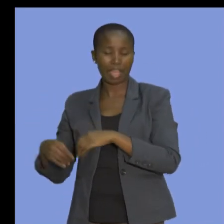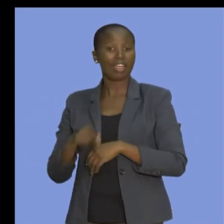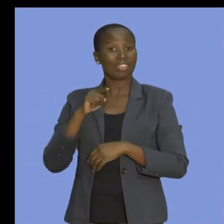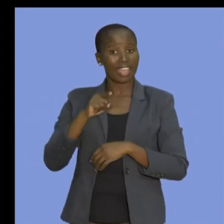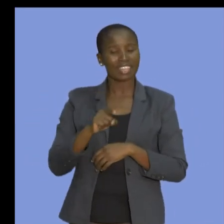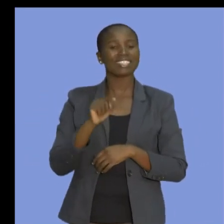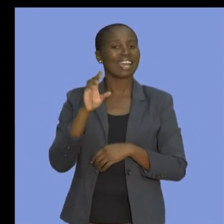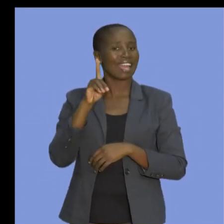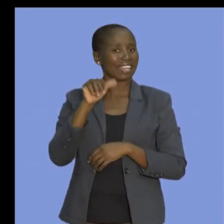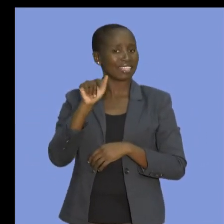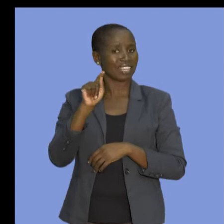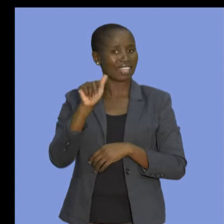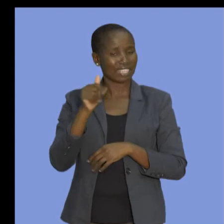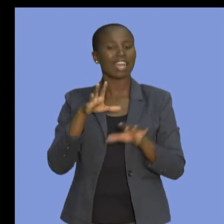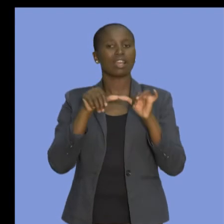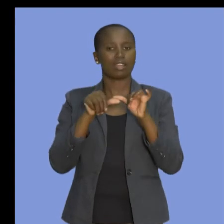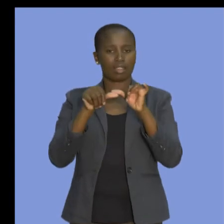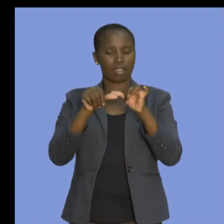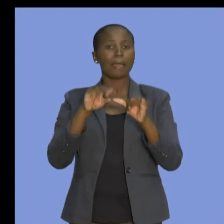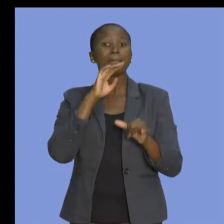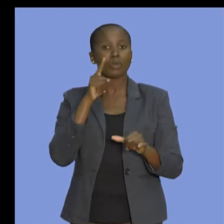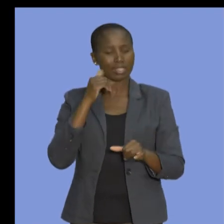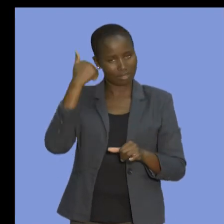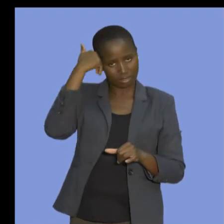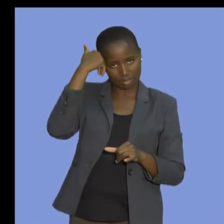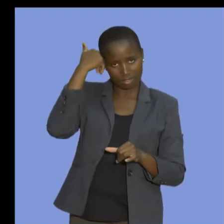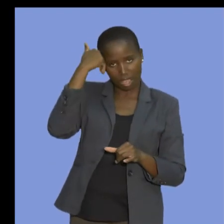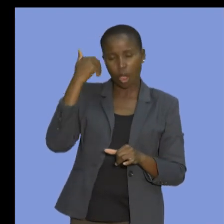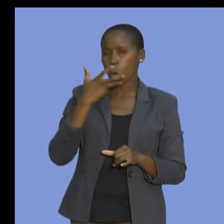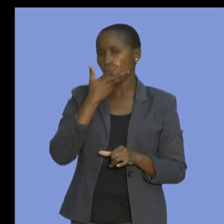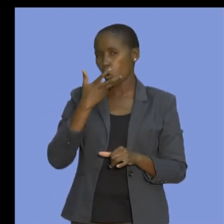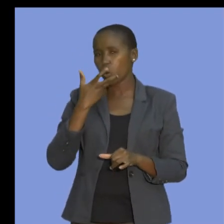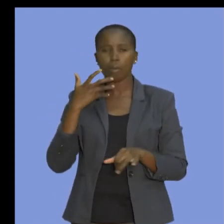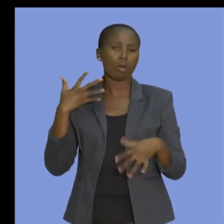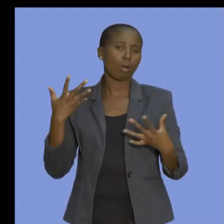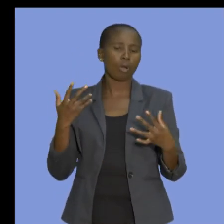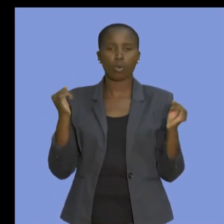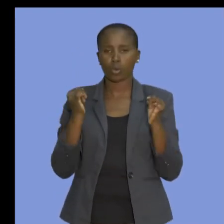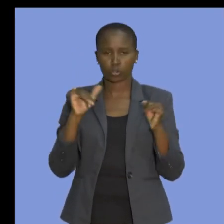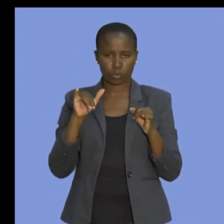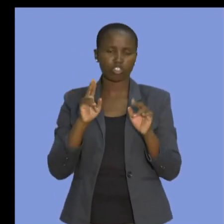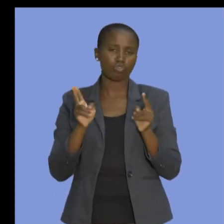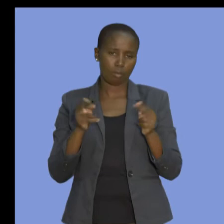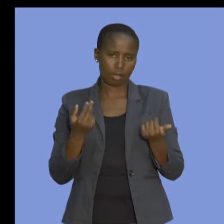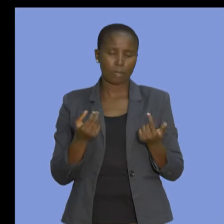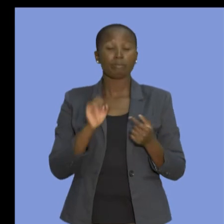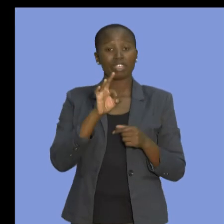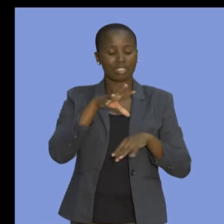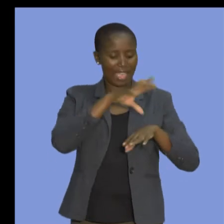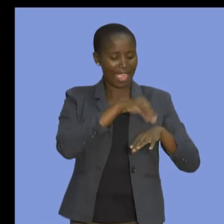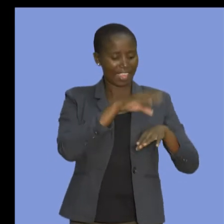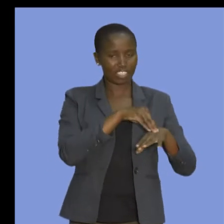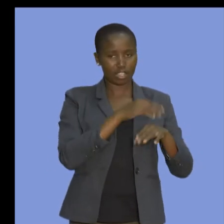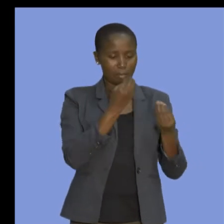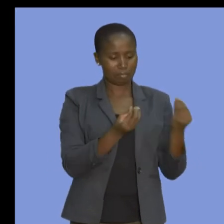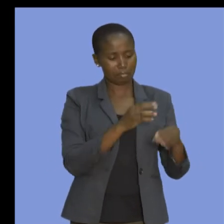is temperature. Are we together? So, I mean, if you look at this, between the age of 0 and 9, there's